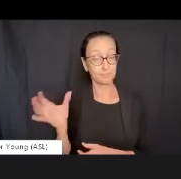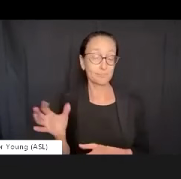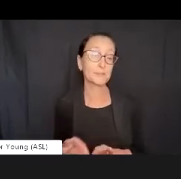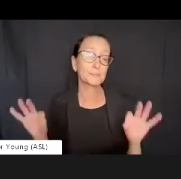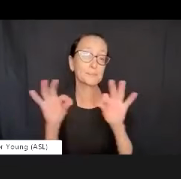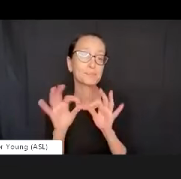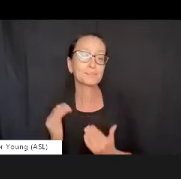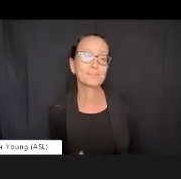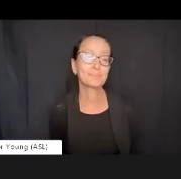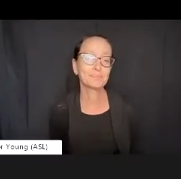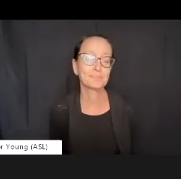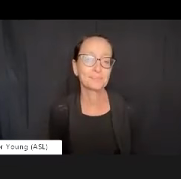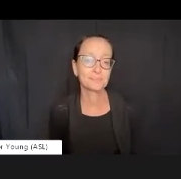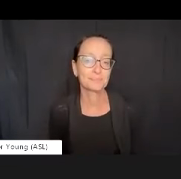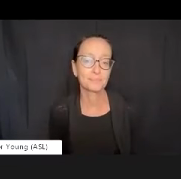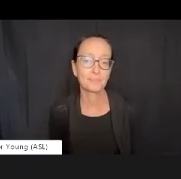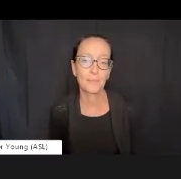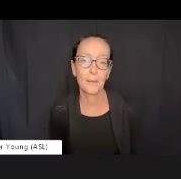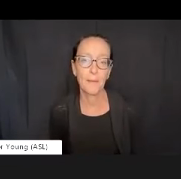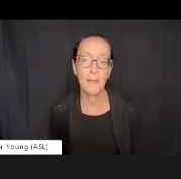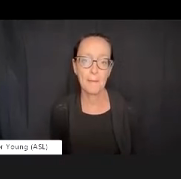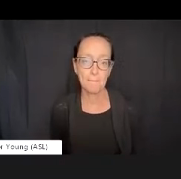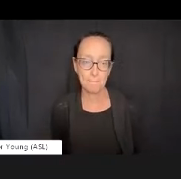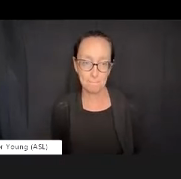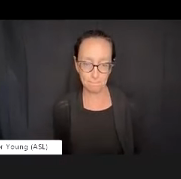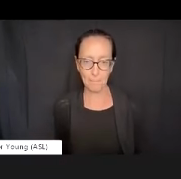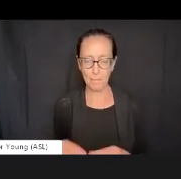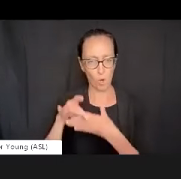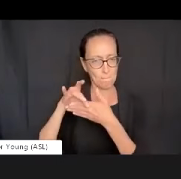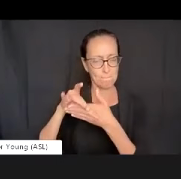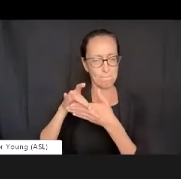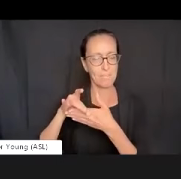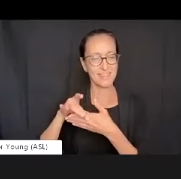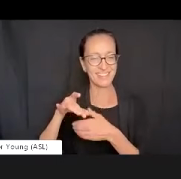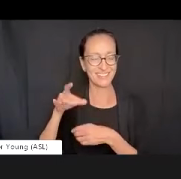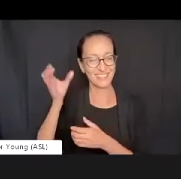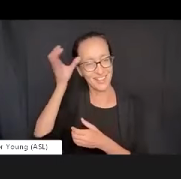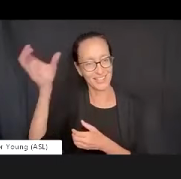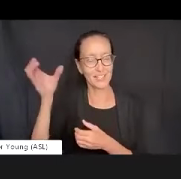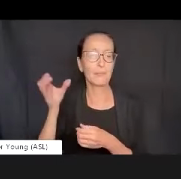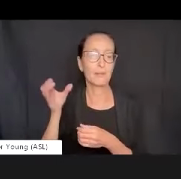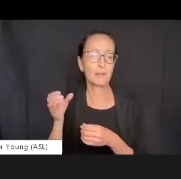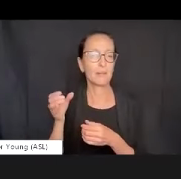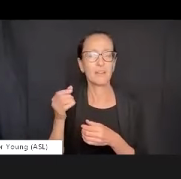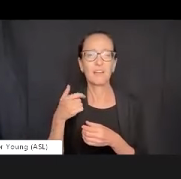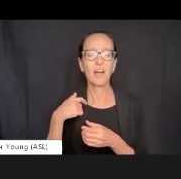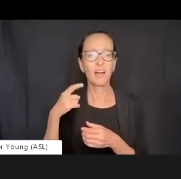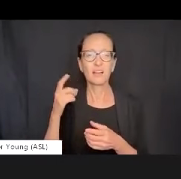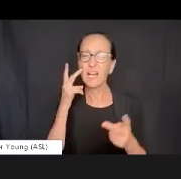So now I'm going to touch base with some kind of more meatier concepts that I know kind of gets thrown a lot